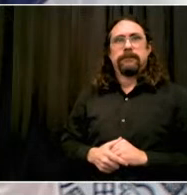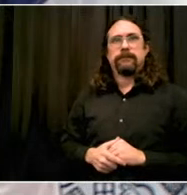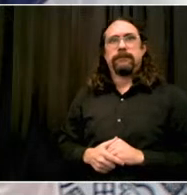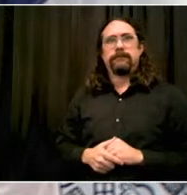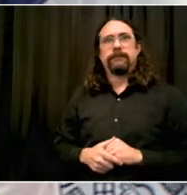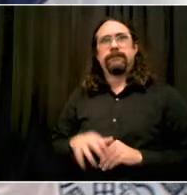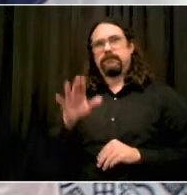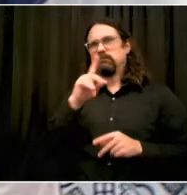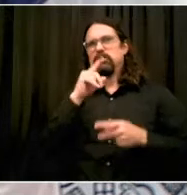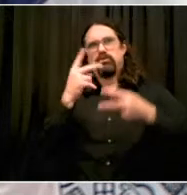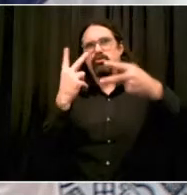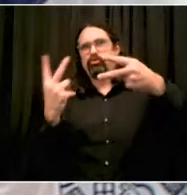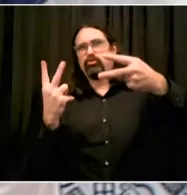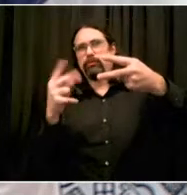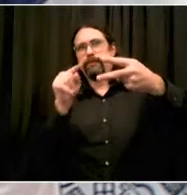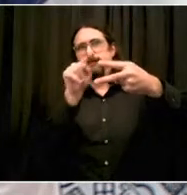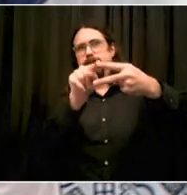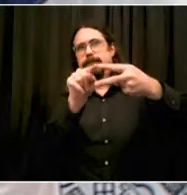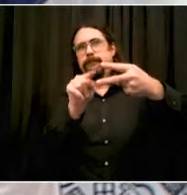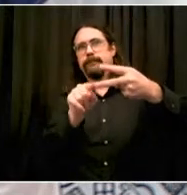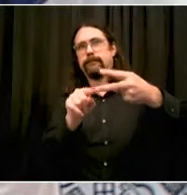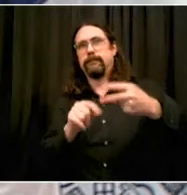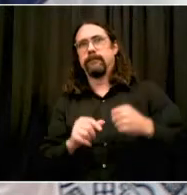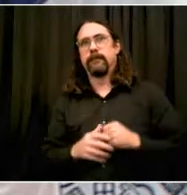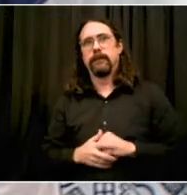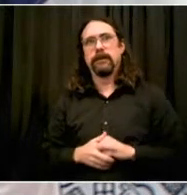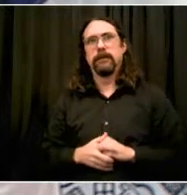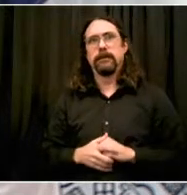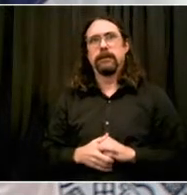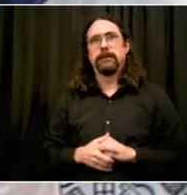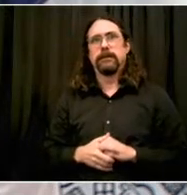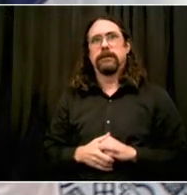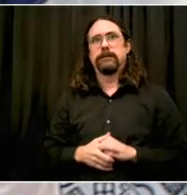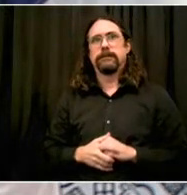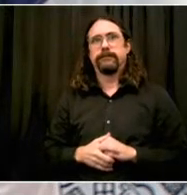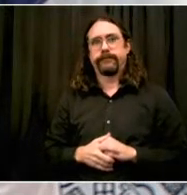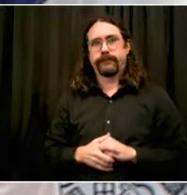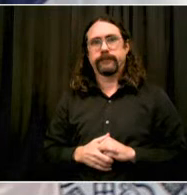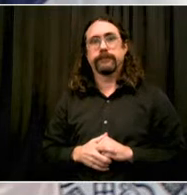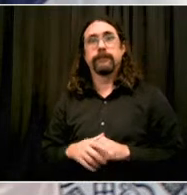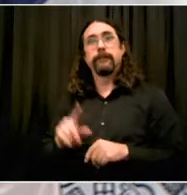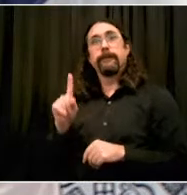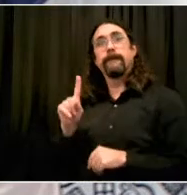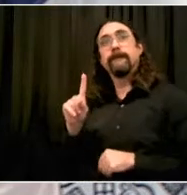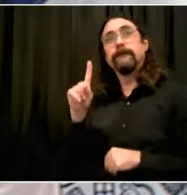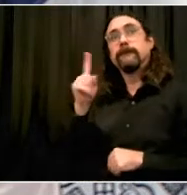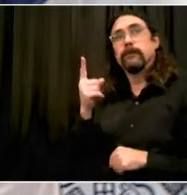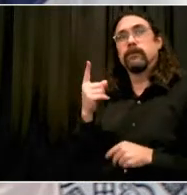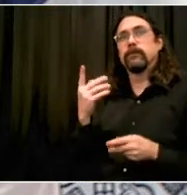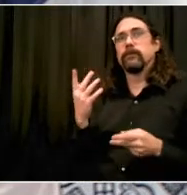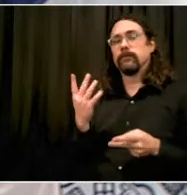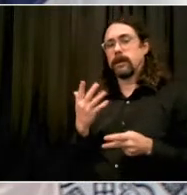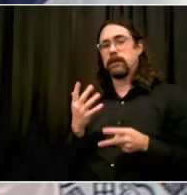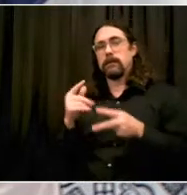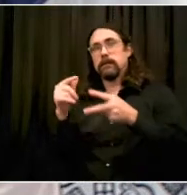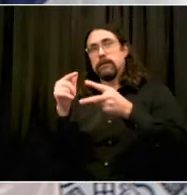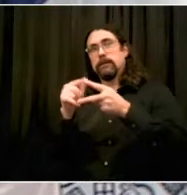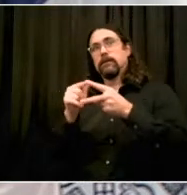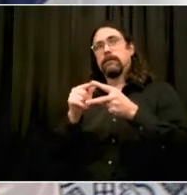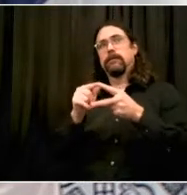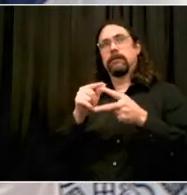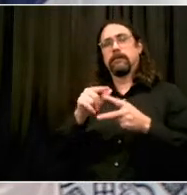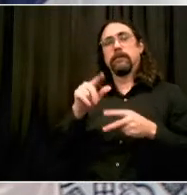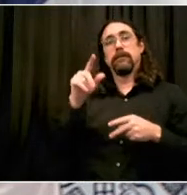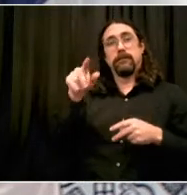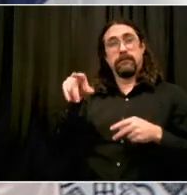That caused some understandable pause. We wanted to be 100% certain. Coming in at 3.00, we wanted to make